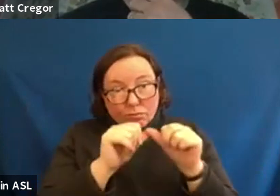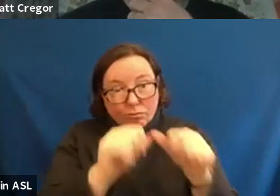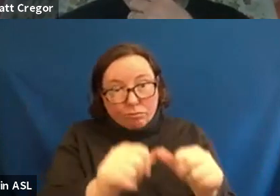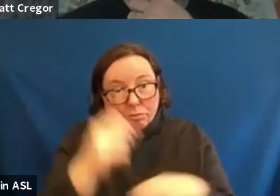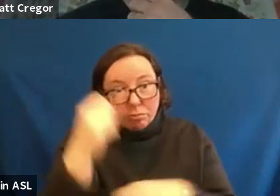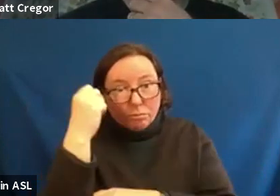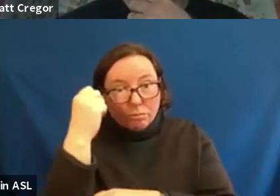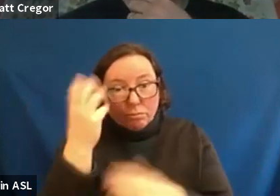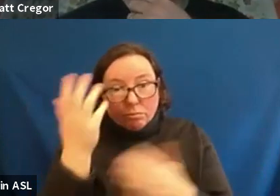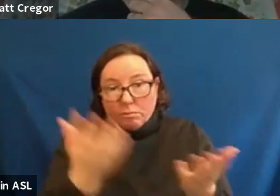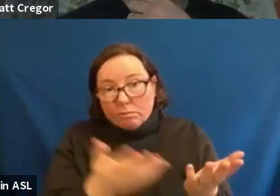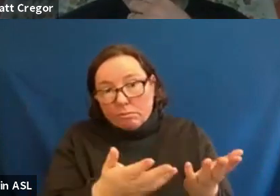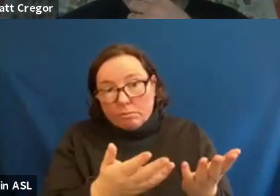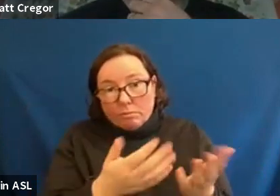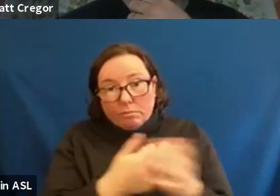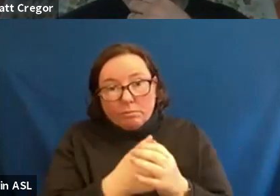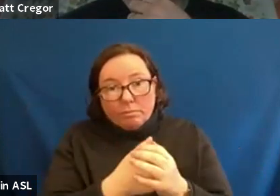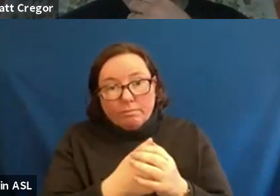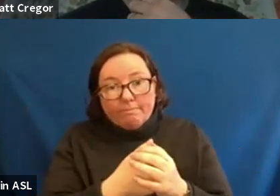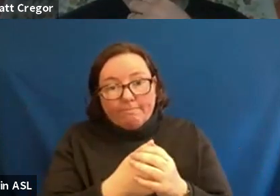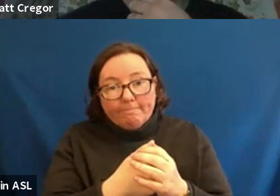does this